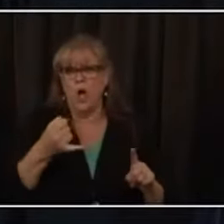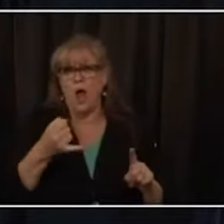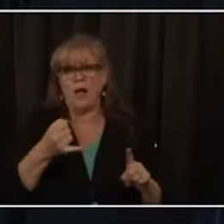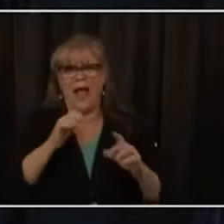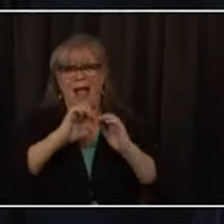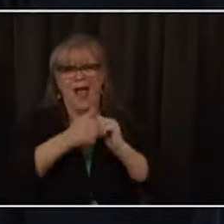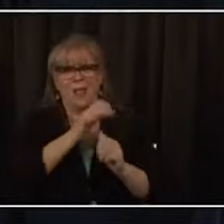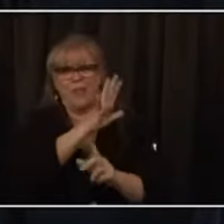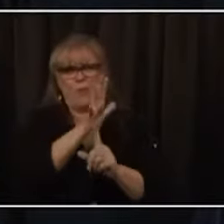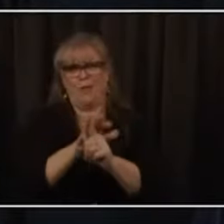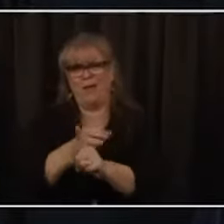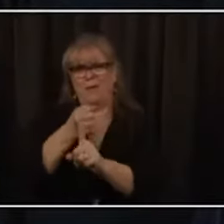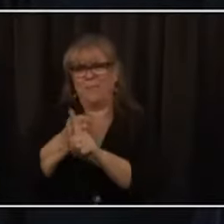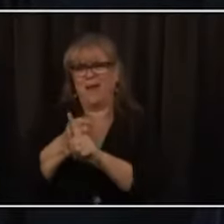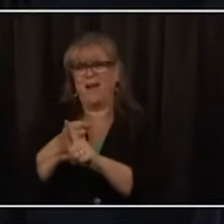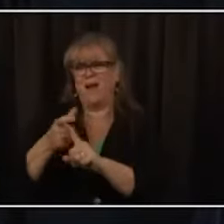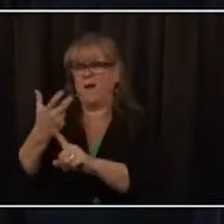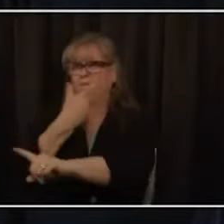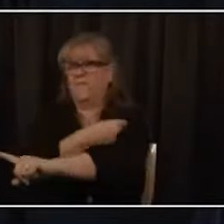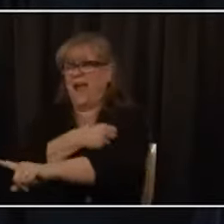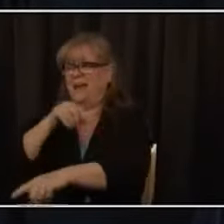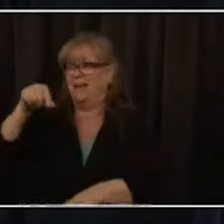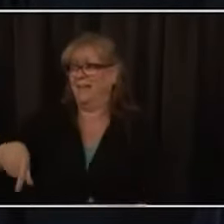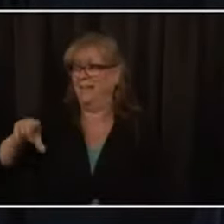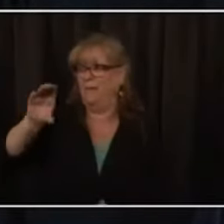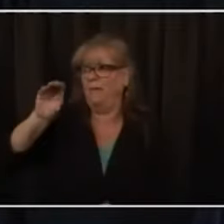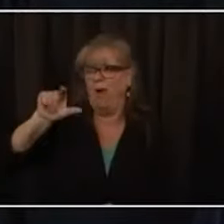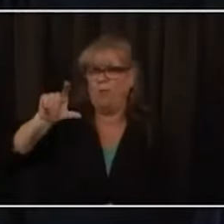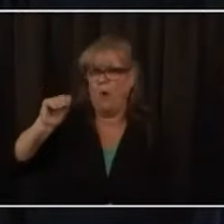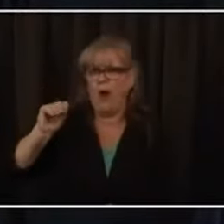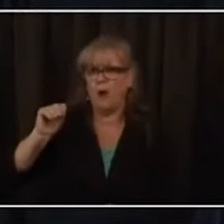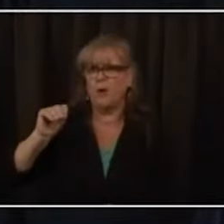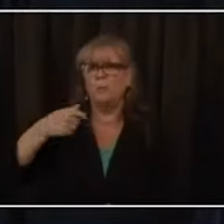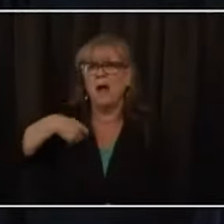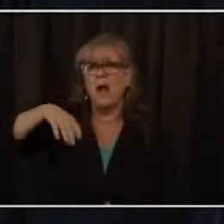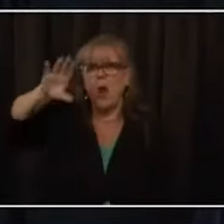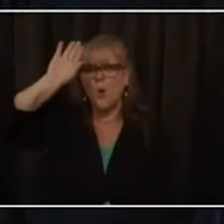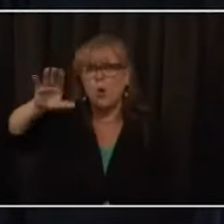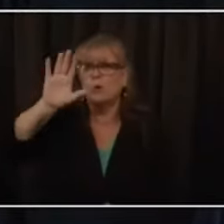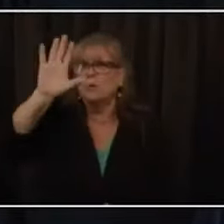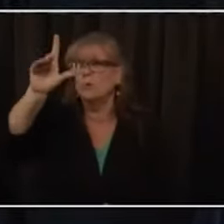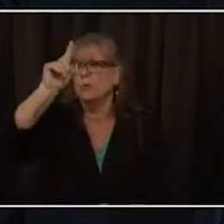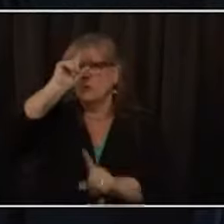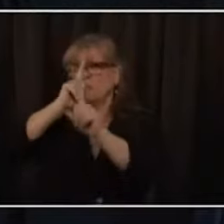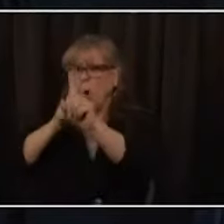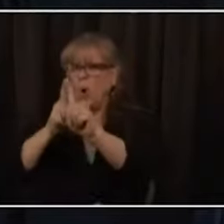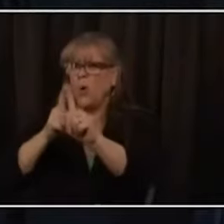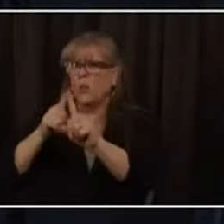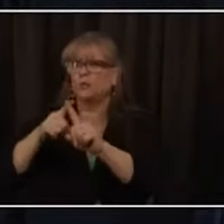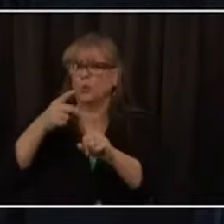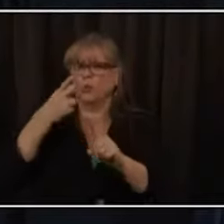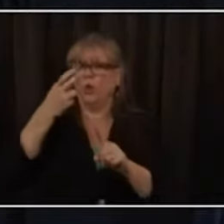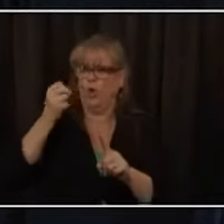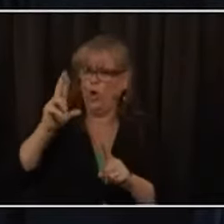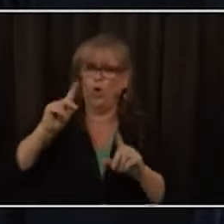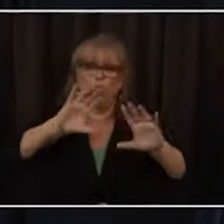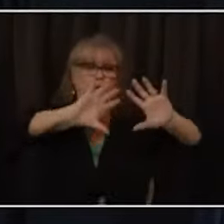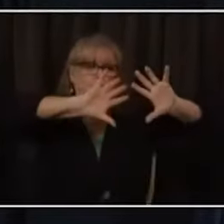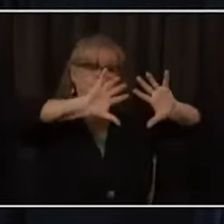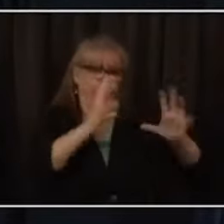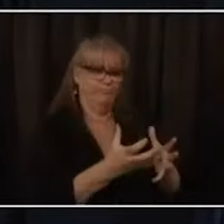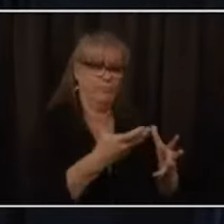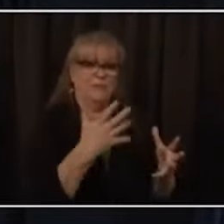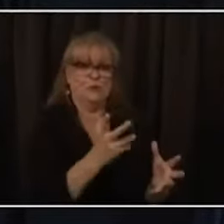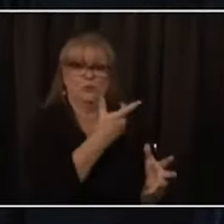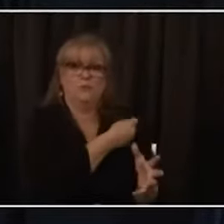I know specifically you've been working with hard-to-reach communities. So now that one-shot solution is kind of off the table for now, how does that